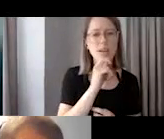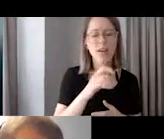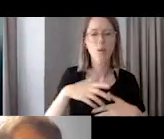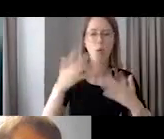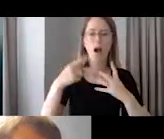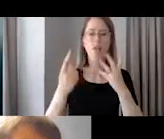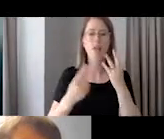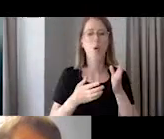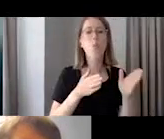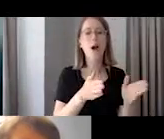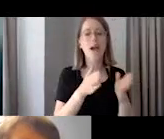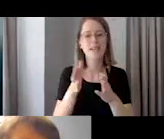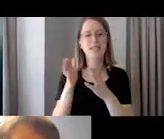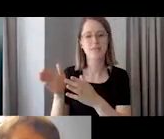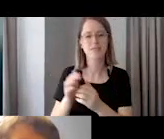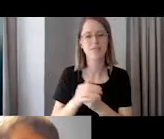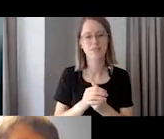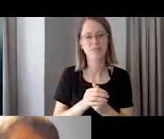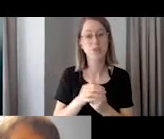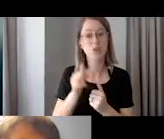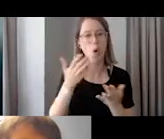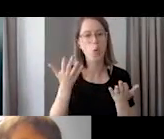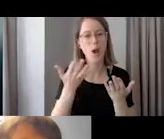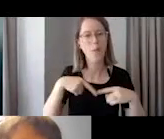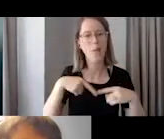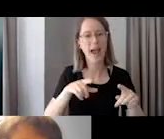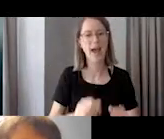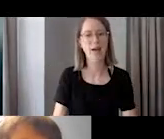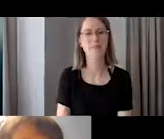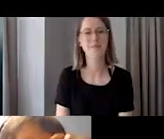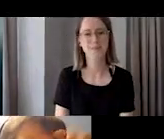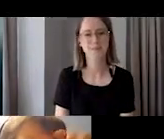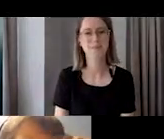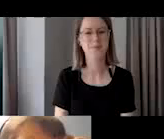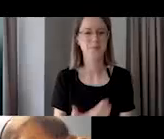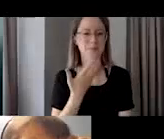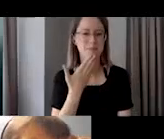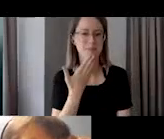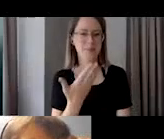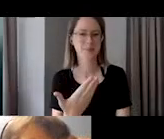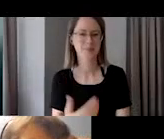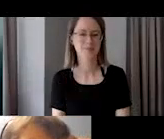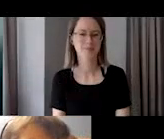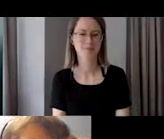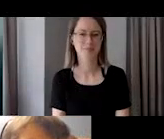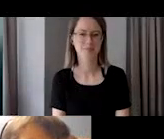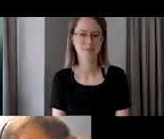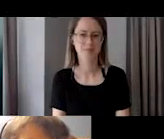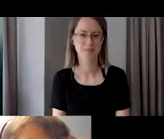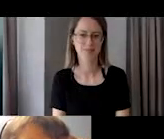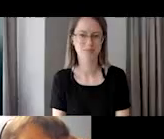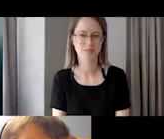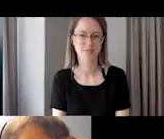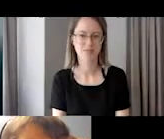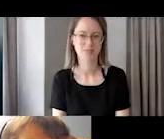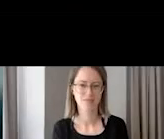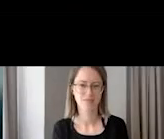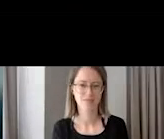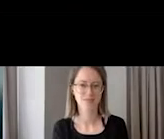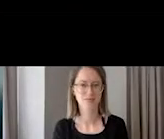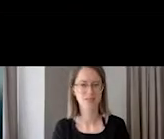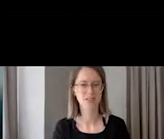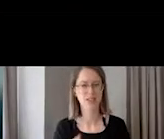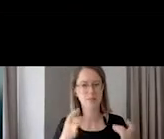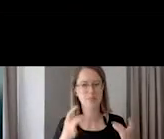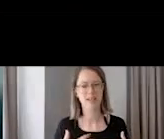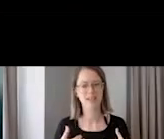other way, just you know where we are. Thank you so much. This is just the beginning, and it's a really